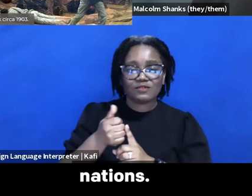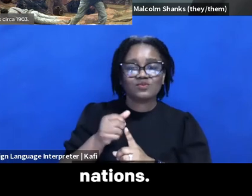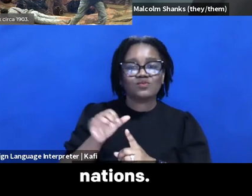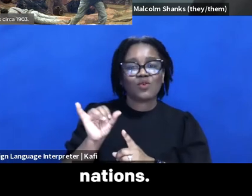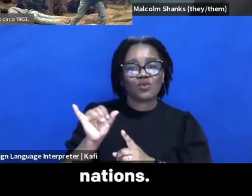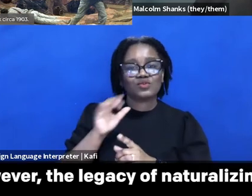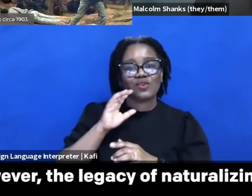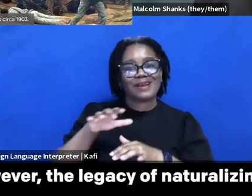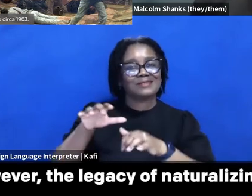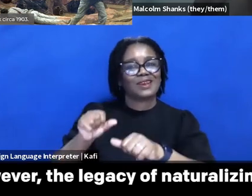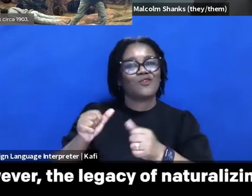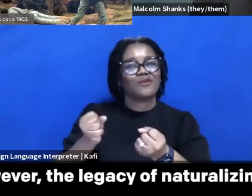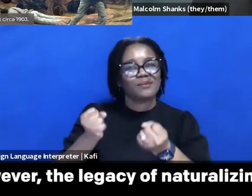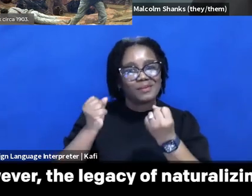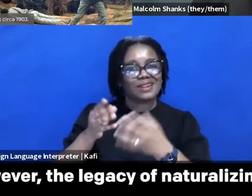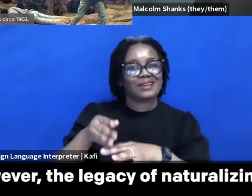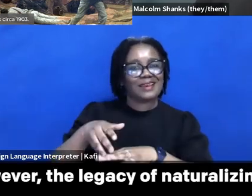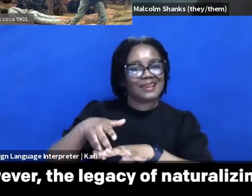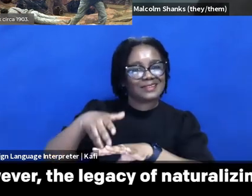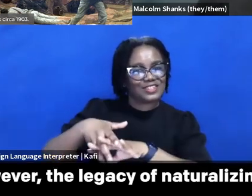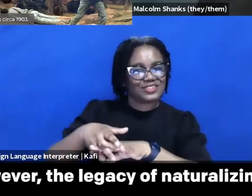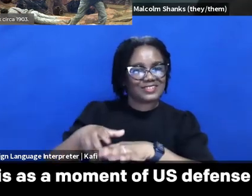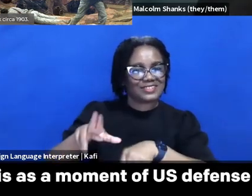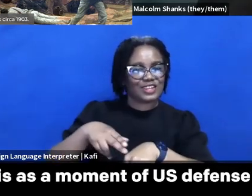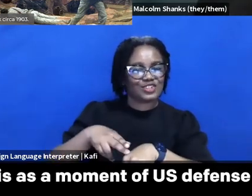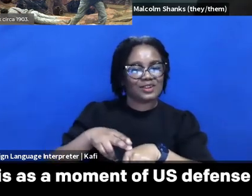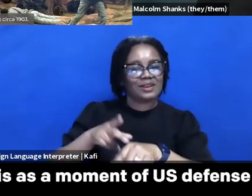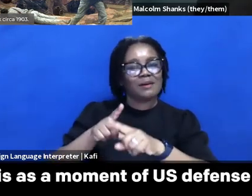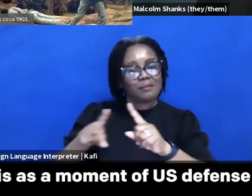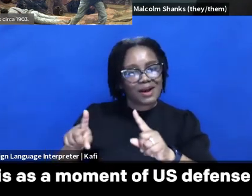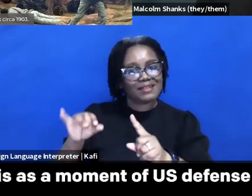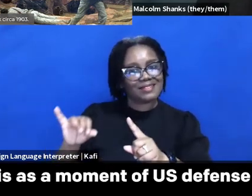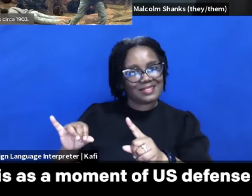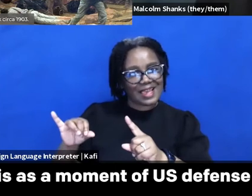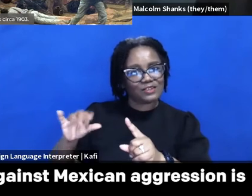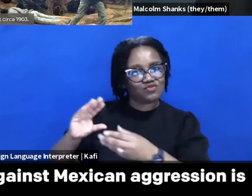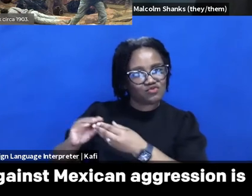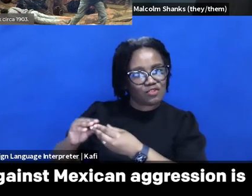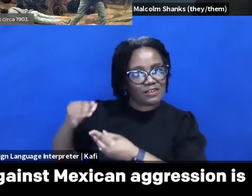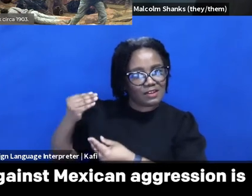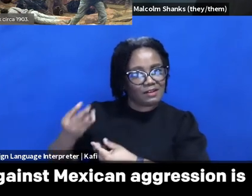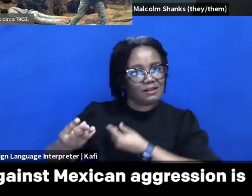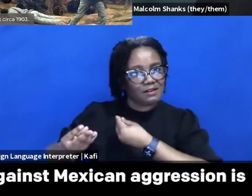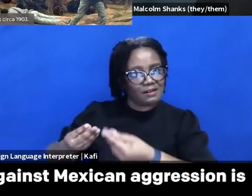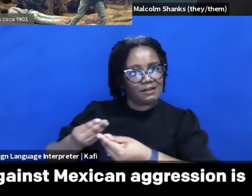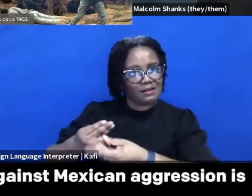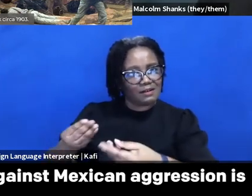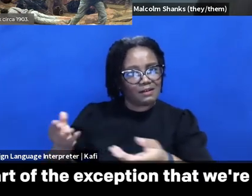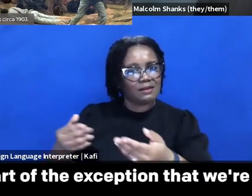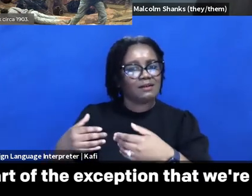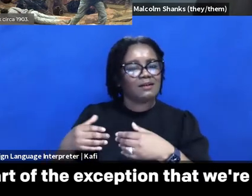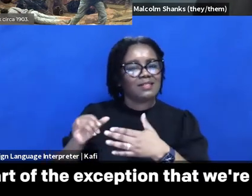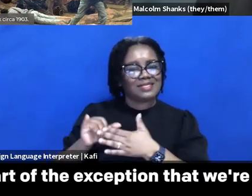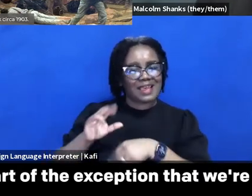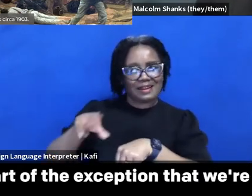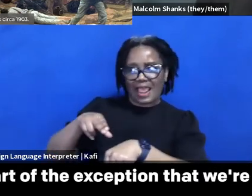indigenous nations. However, the legacy of naturalizing this as a moment of US defense against Mexican aggression is part